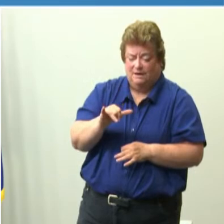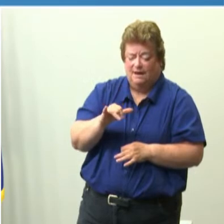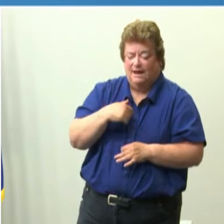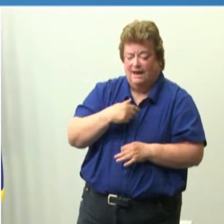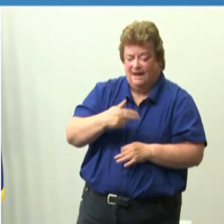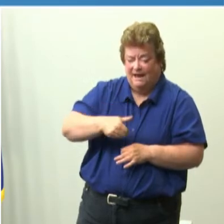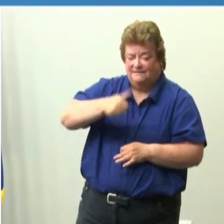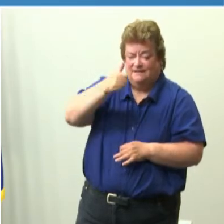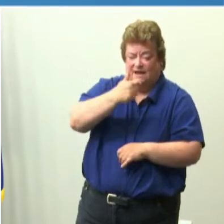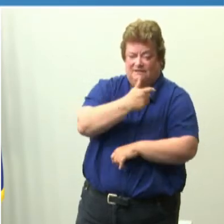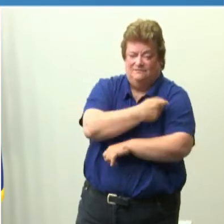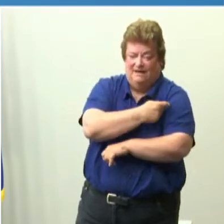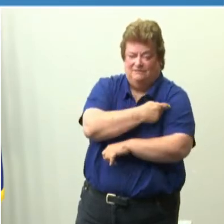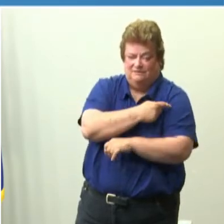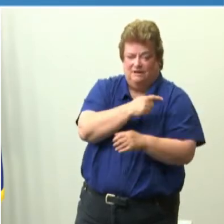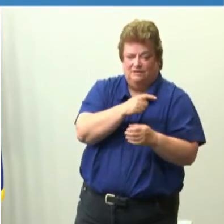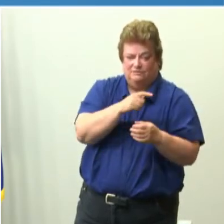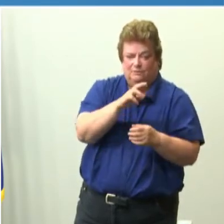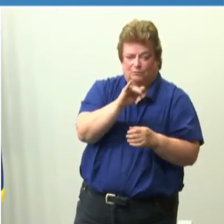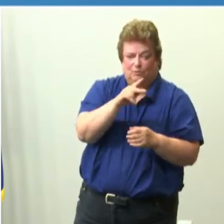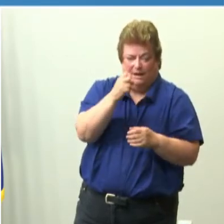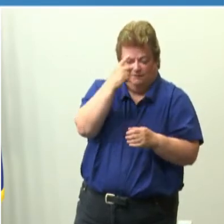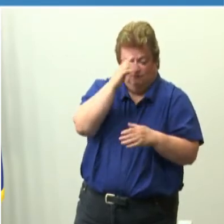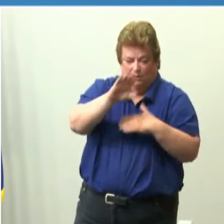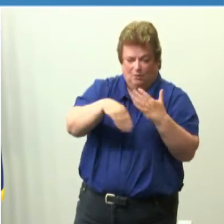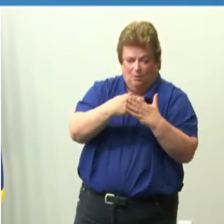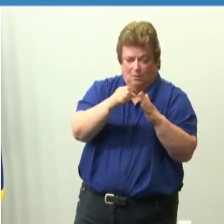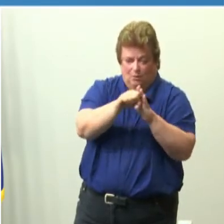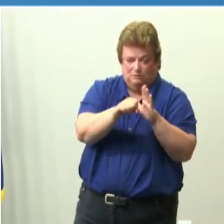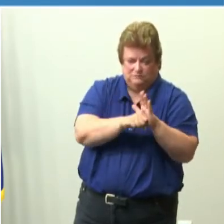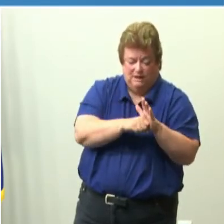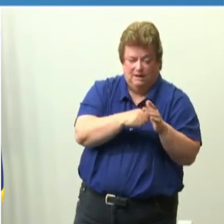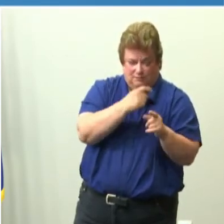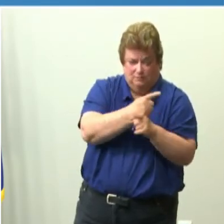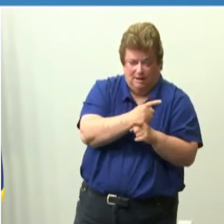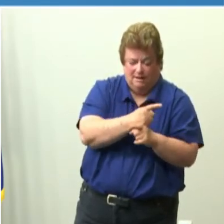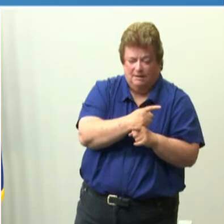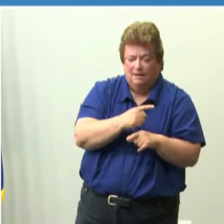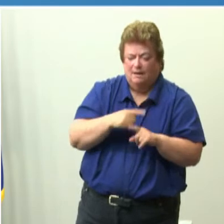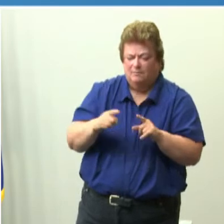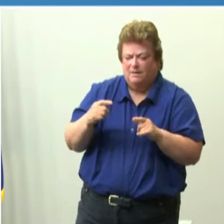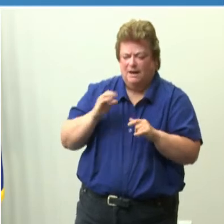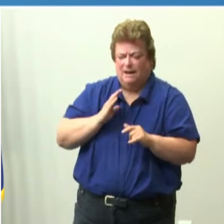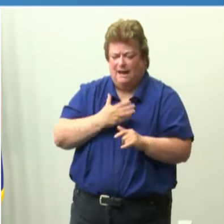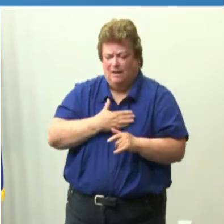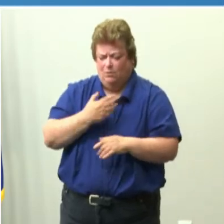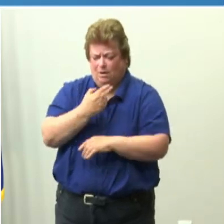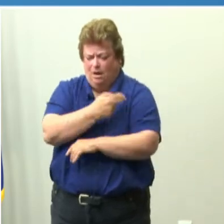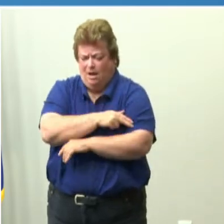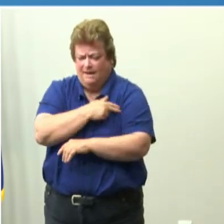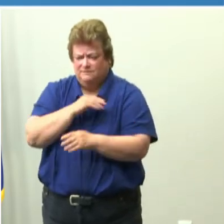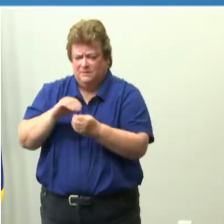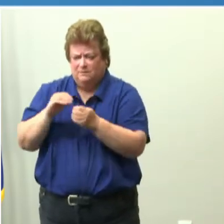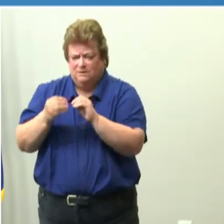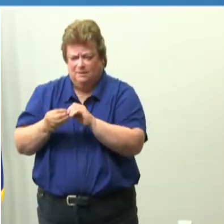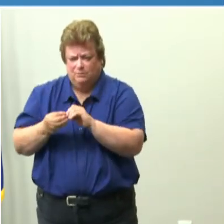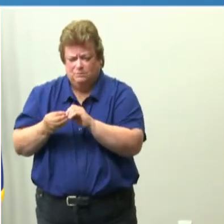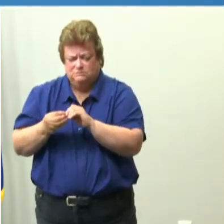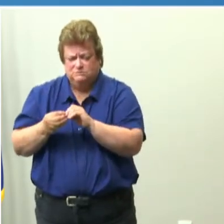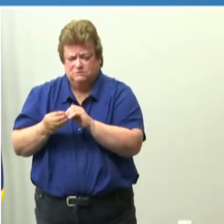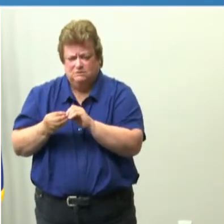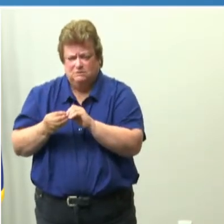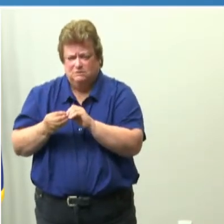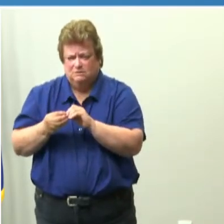highest vaccination rate in the state overall. But yet our hospitalizations of Lancaster County residents are,